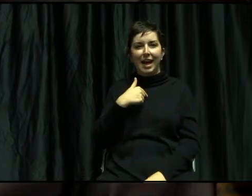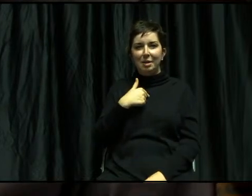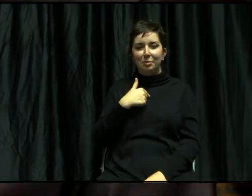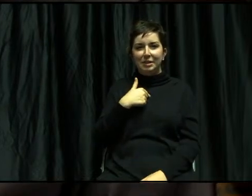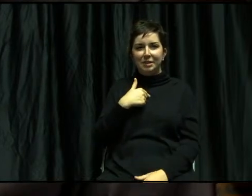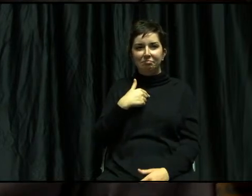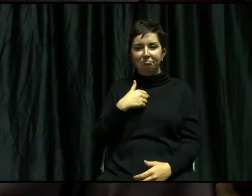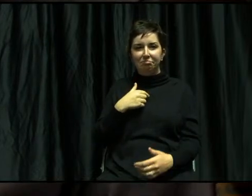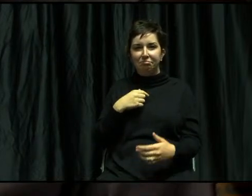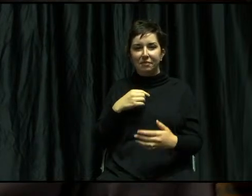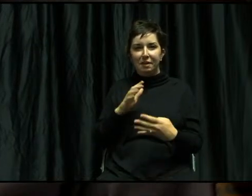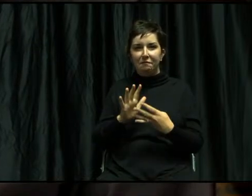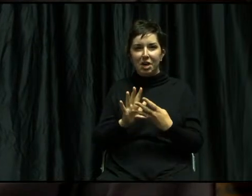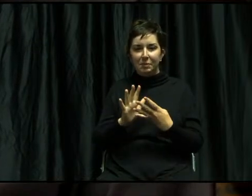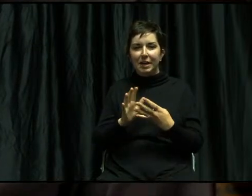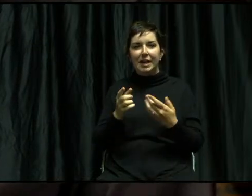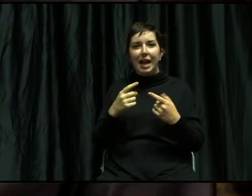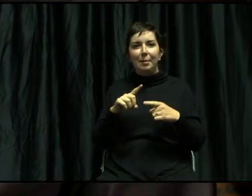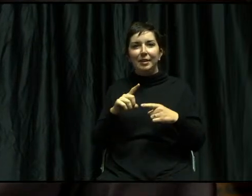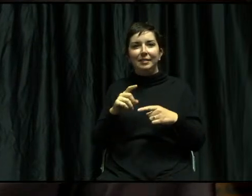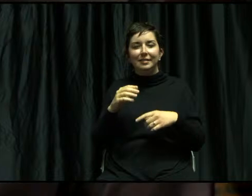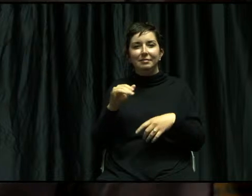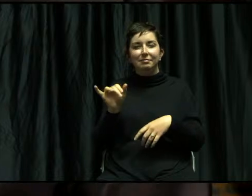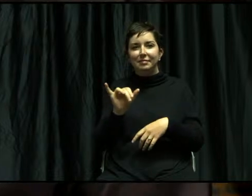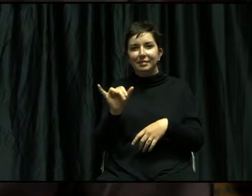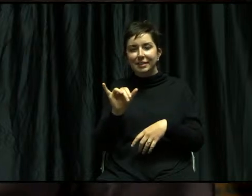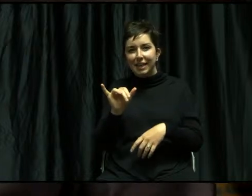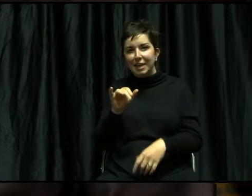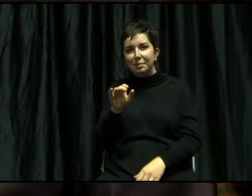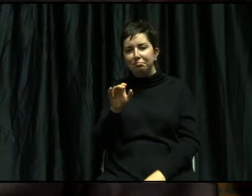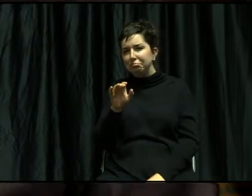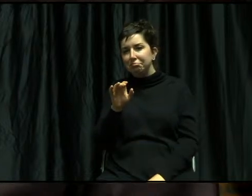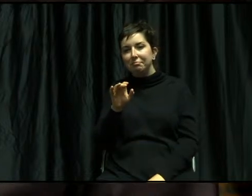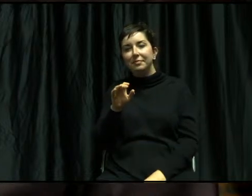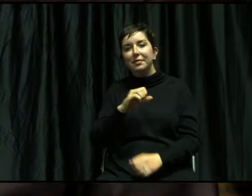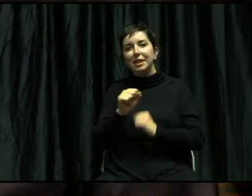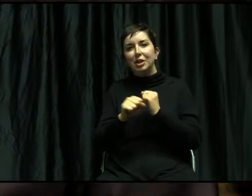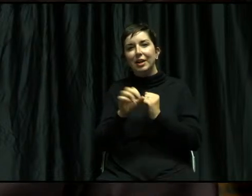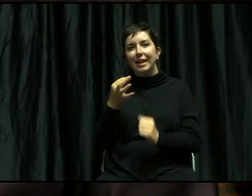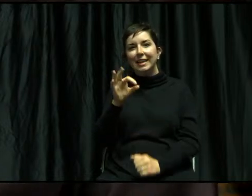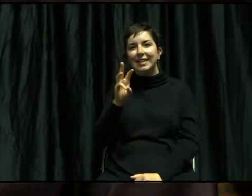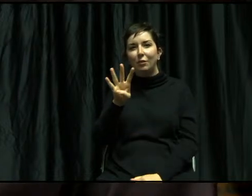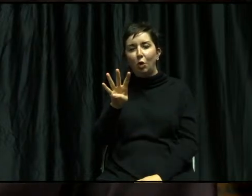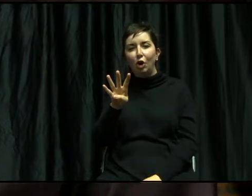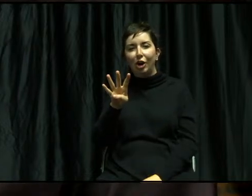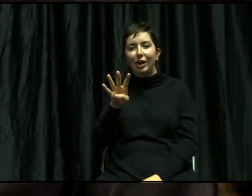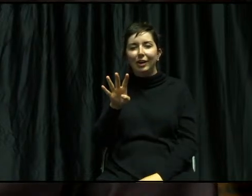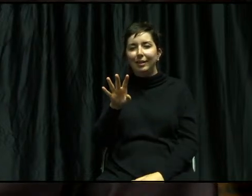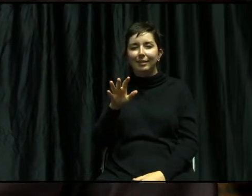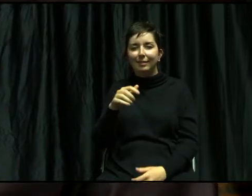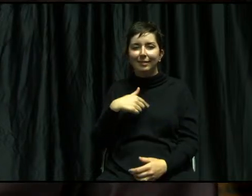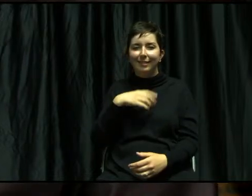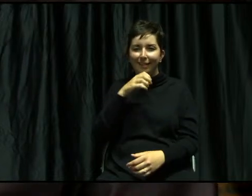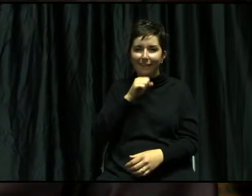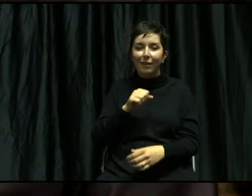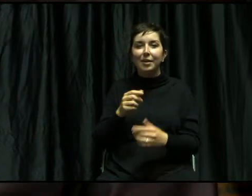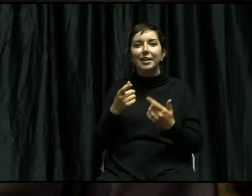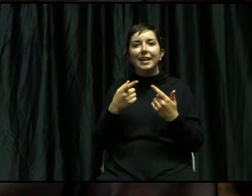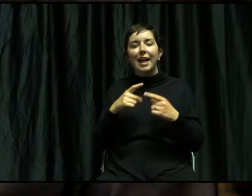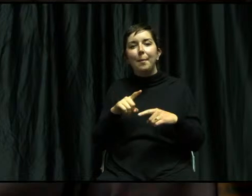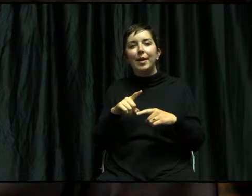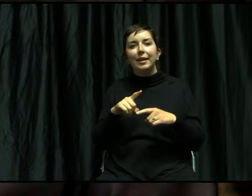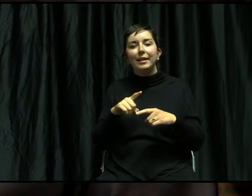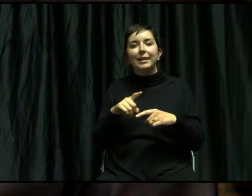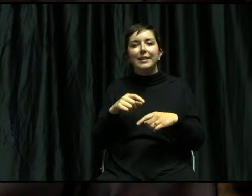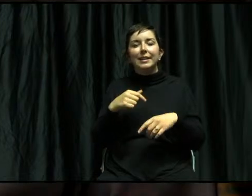the same year the Beatles came to Ed Sullivan in 1964, which dates me, that I really got excited about history. And it